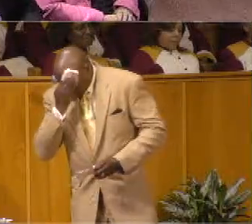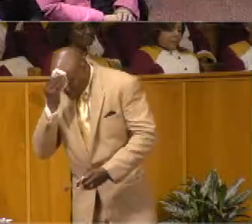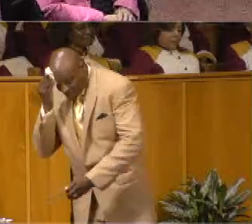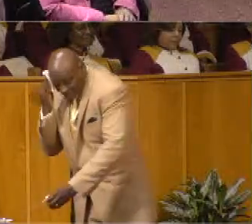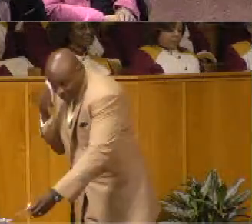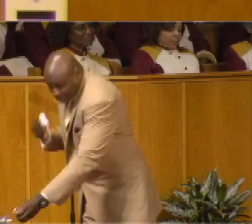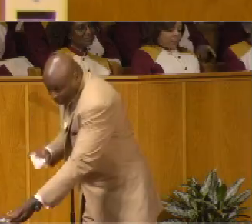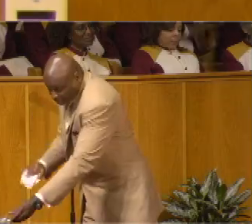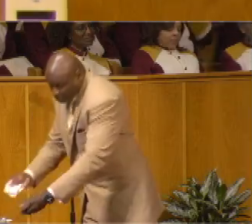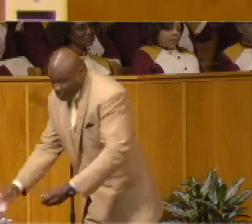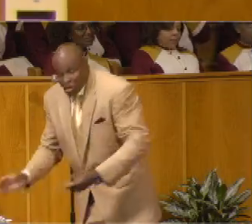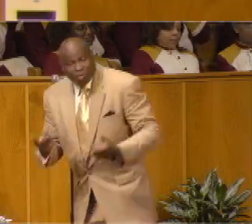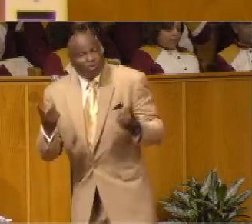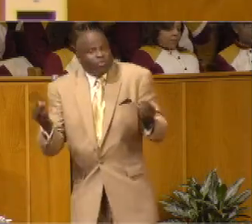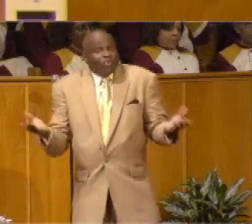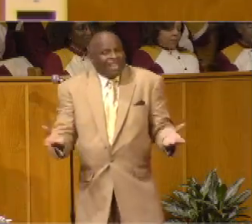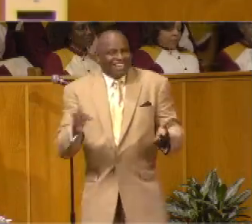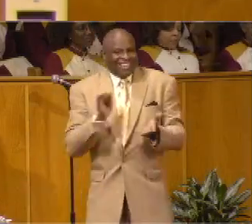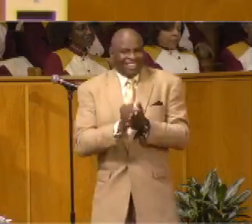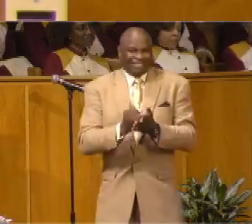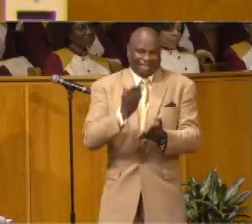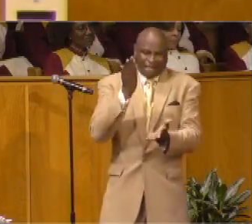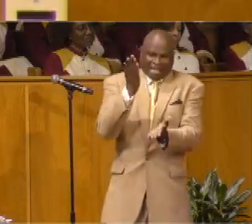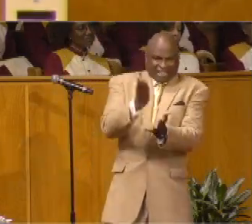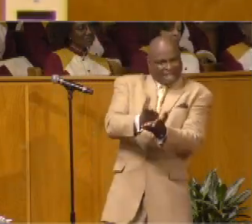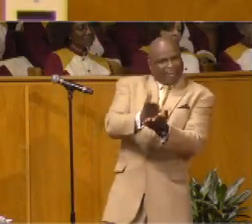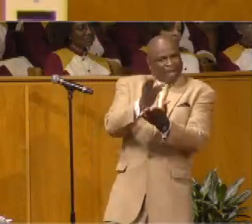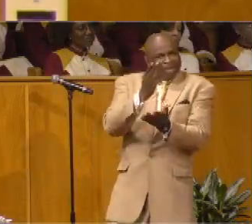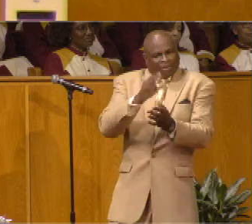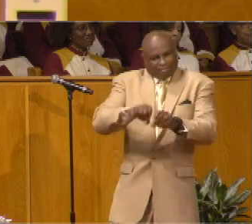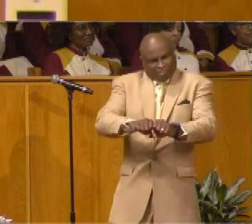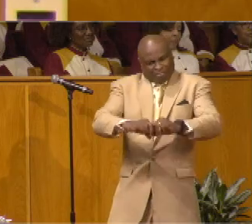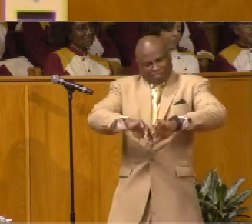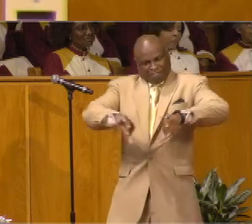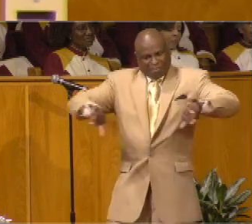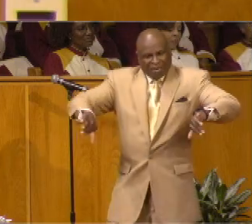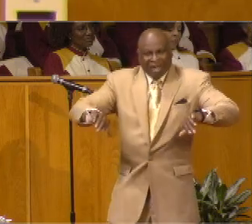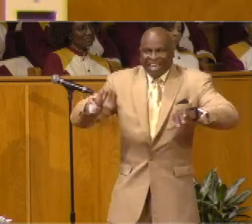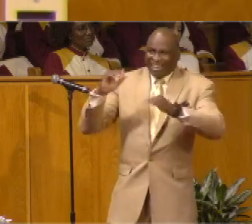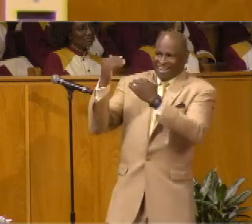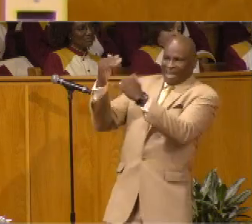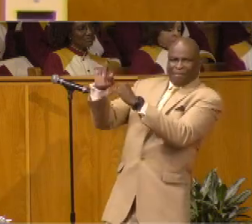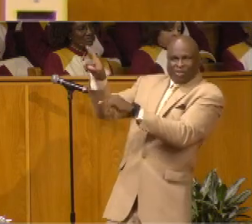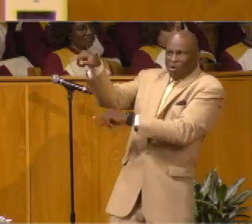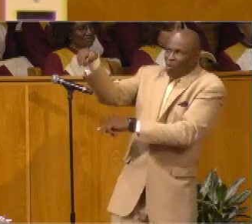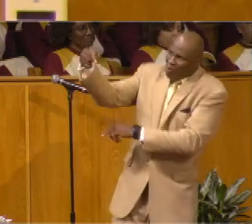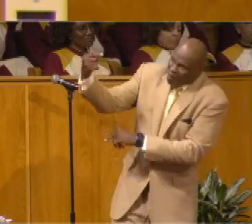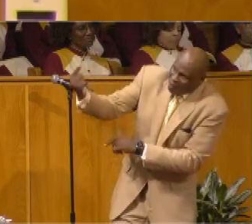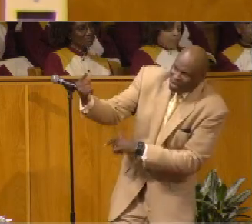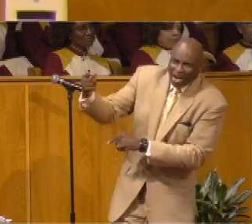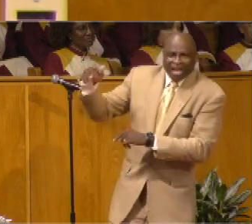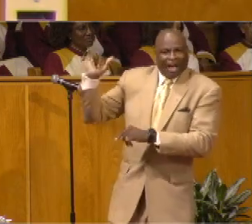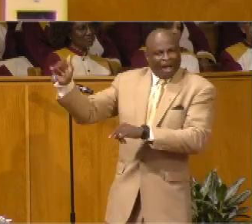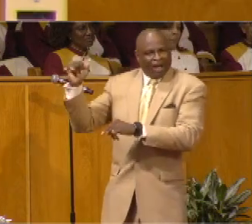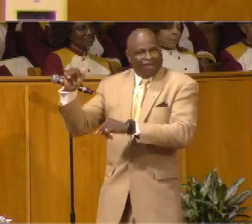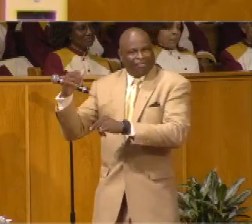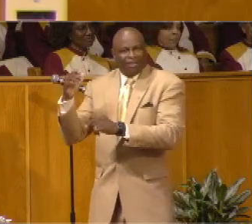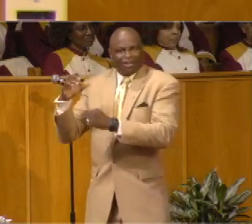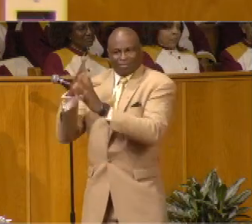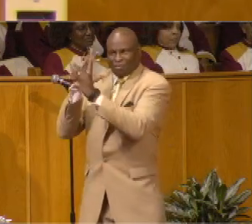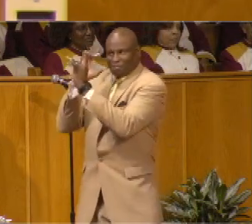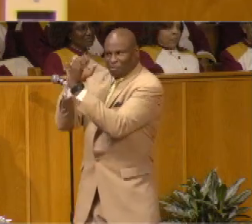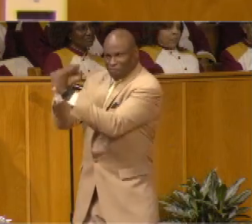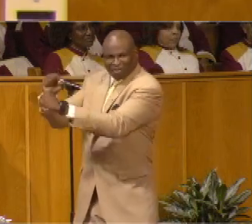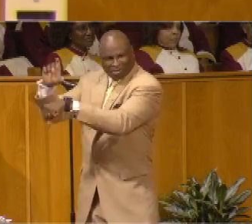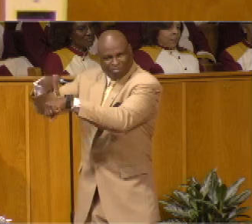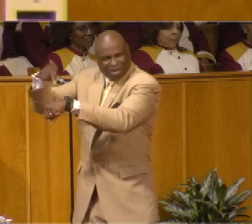All we're trying to do is break the Holy Spirit out of the limitations of charismatic